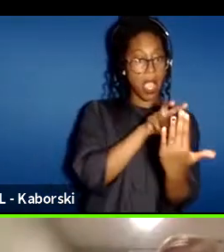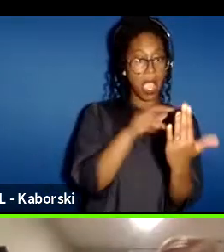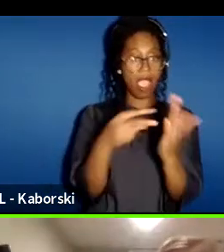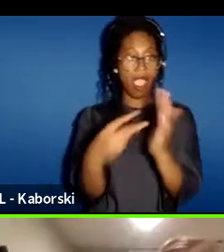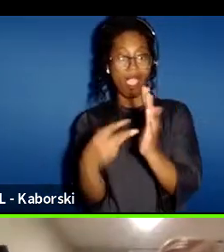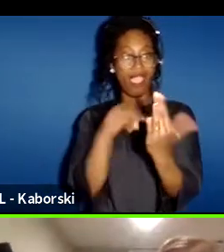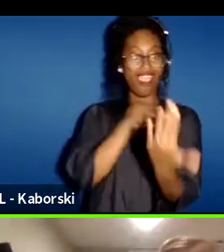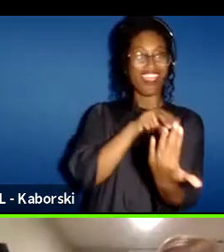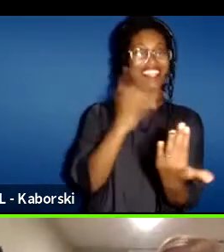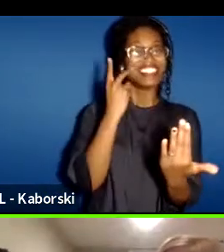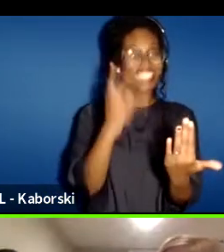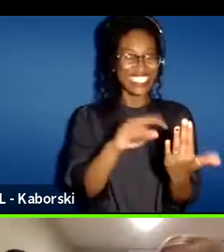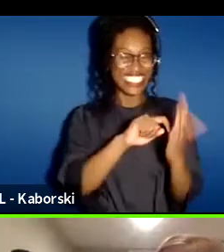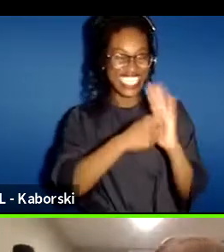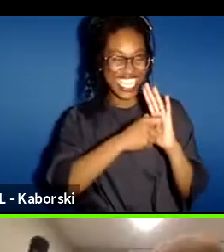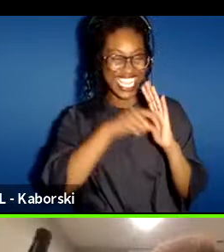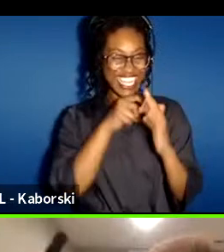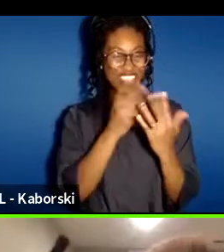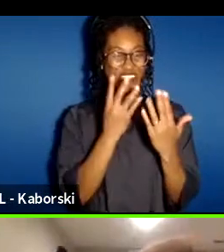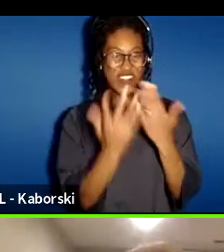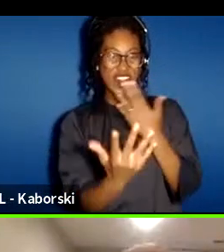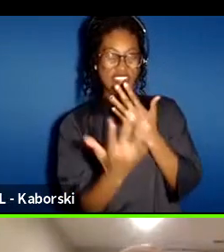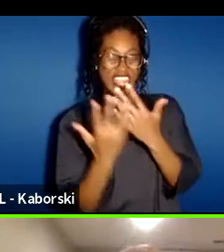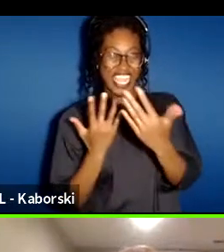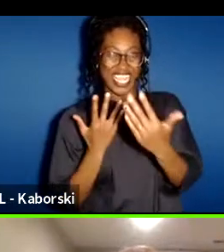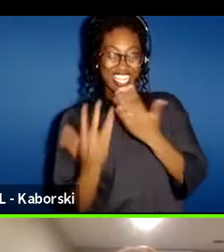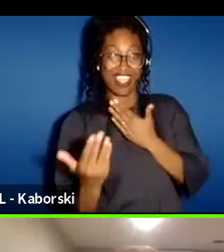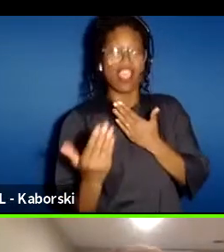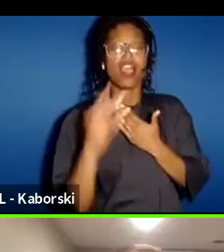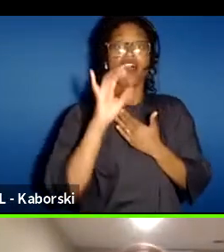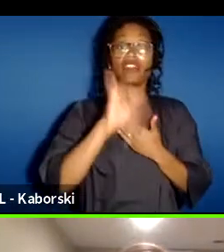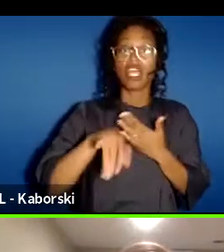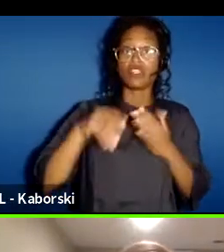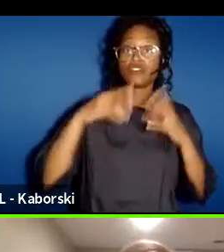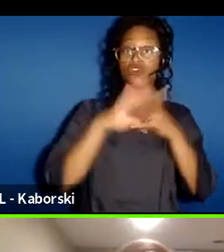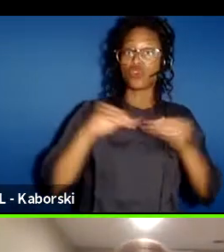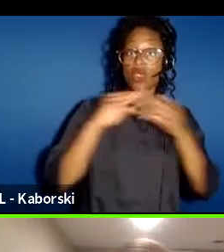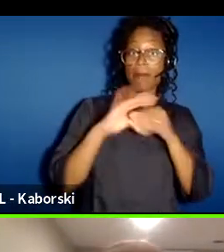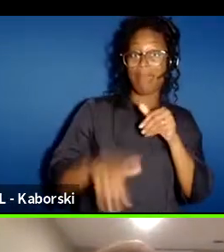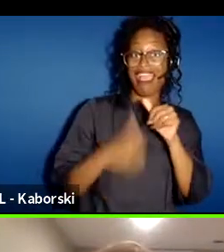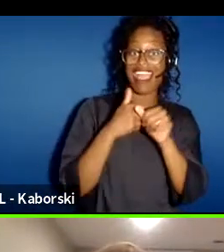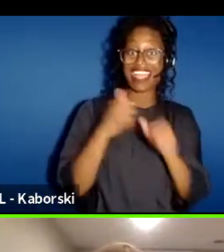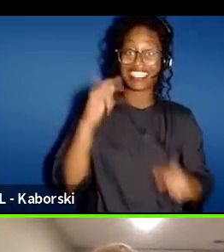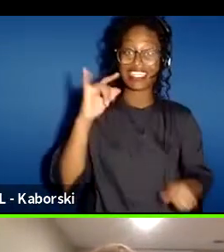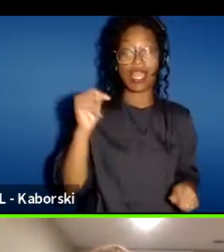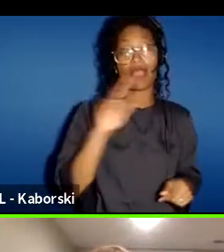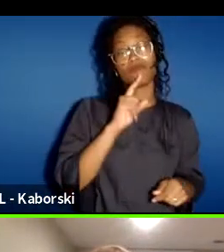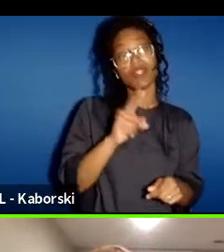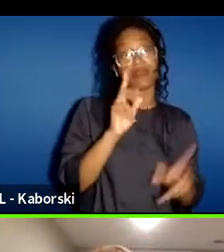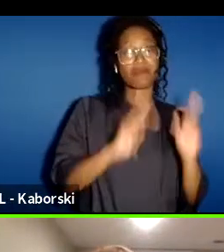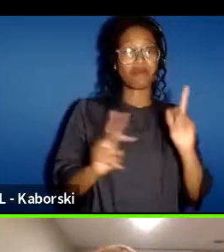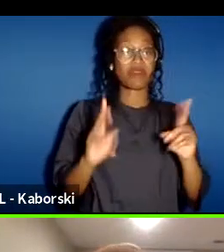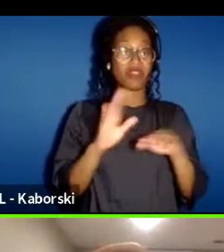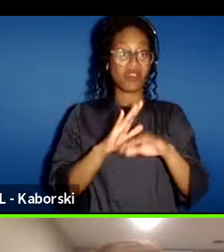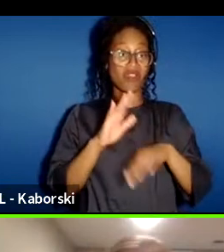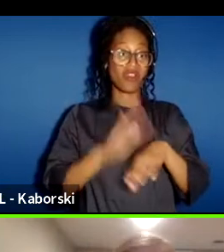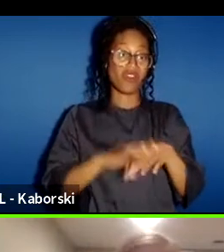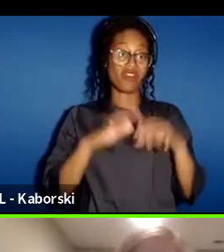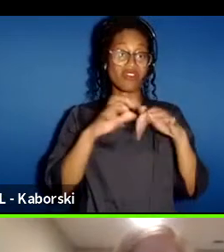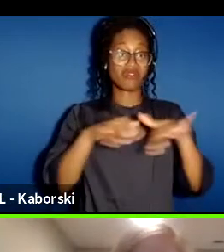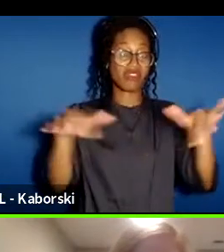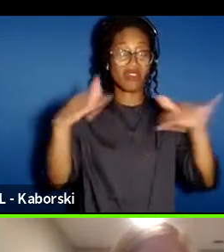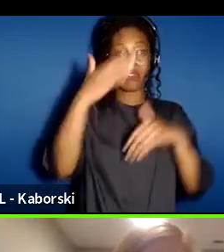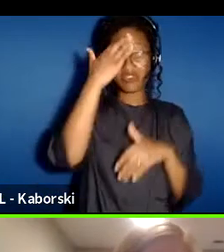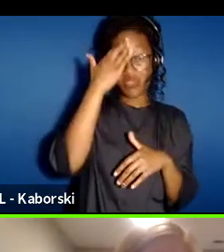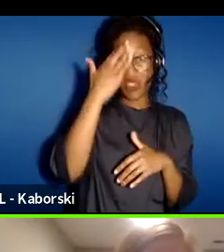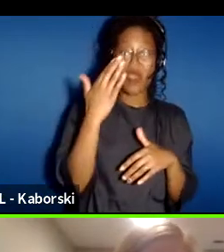the story behind that, and what I think makes a lot of, really, I'm sure all the people on the phone, we have unique products, we have